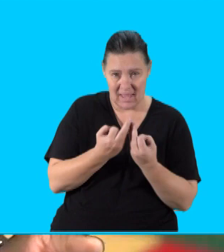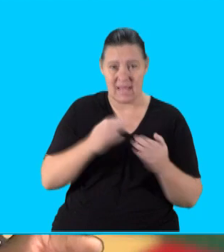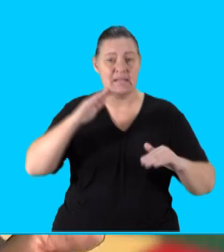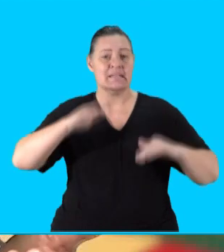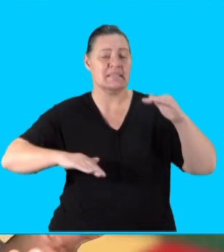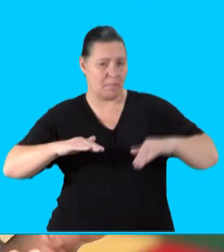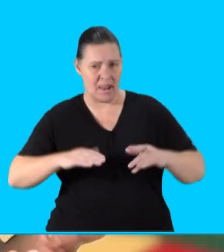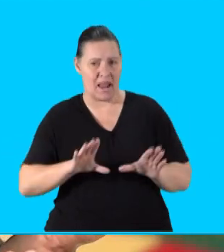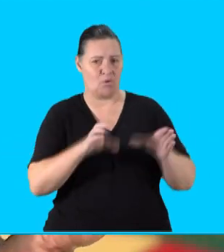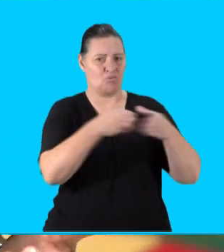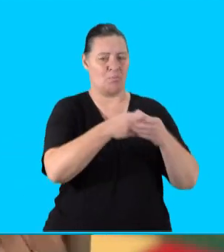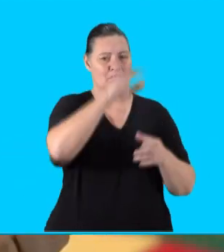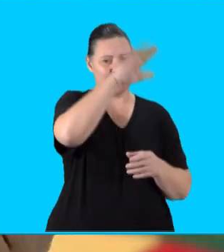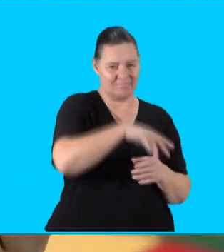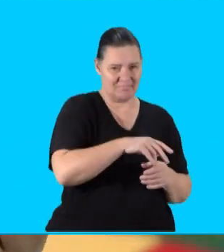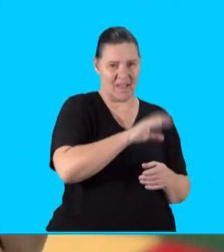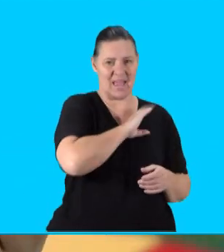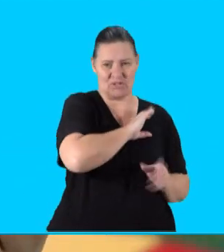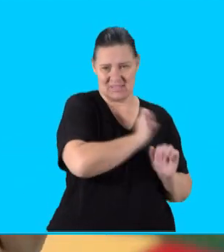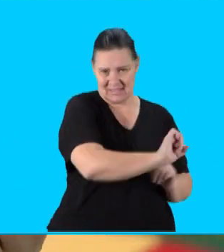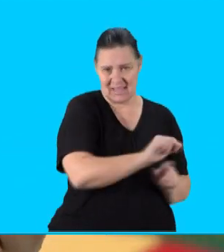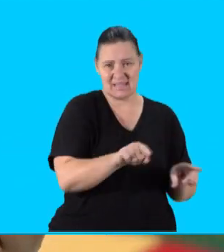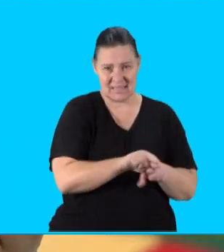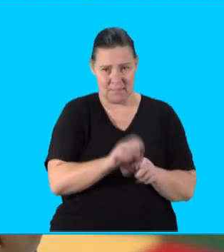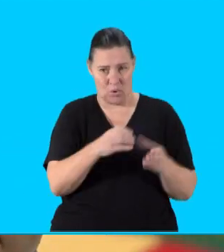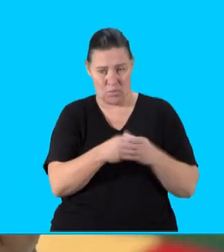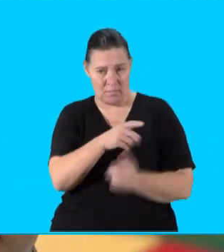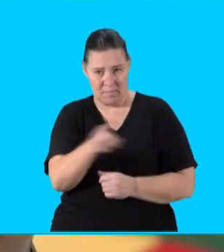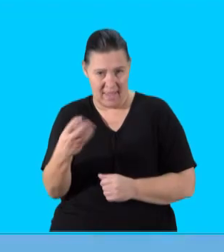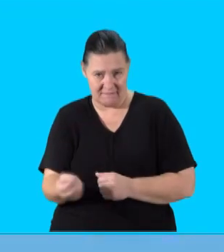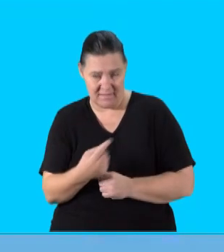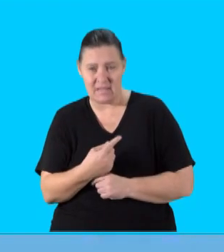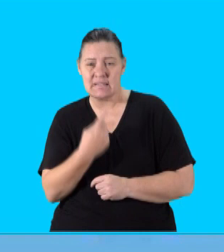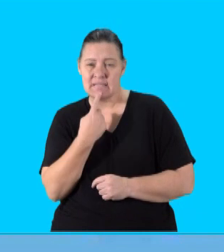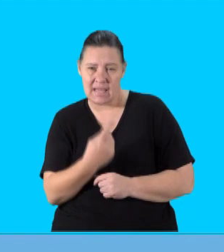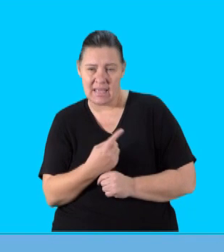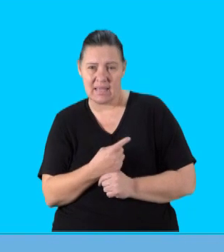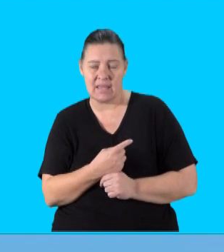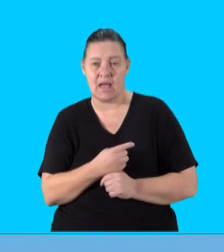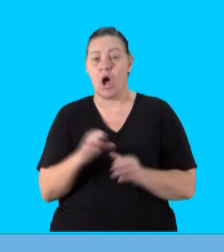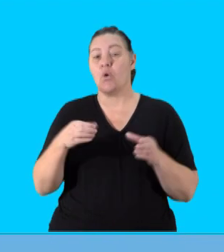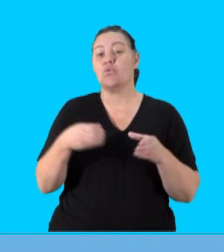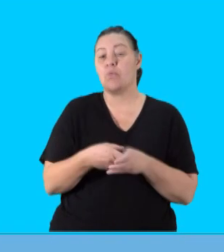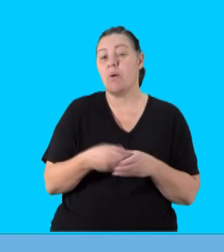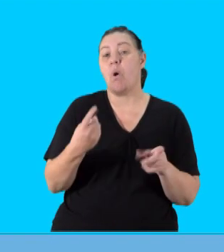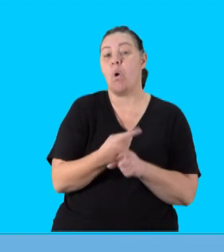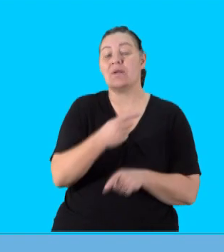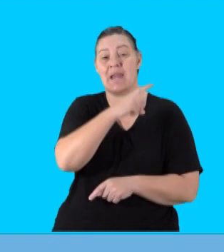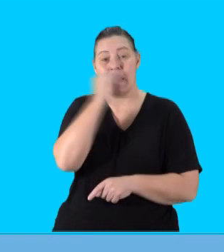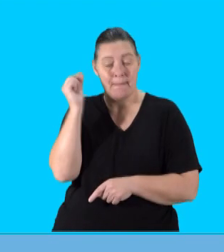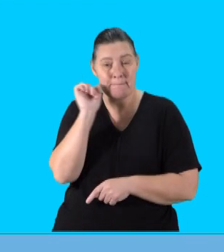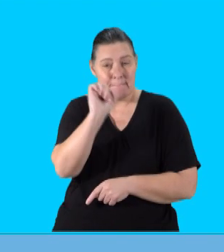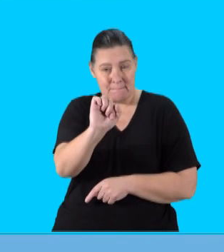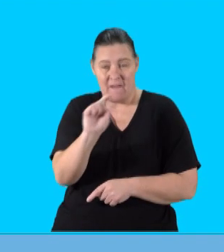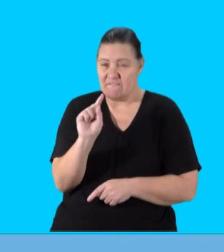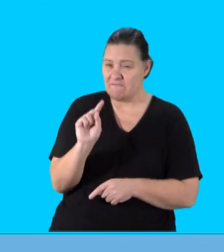have similar characteristics, so as with the groups here. And we're saying that the groups are always